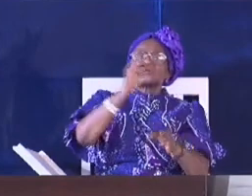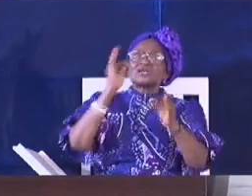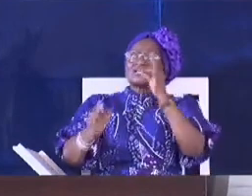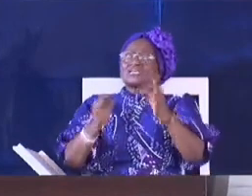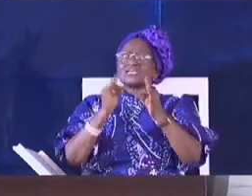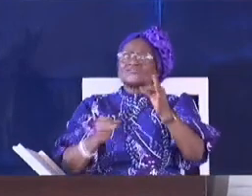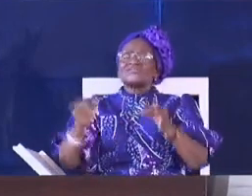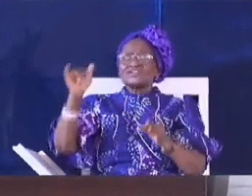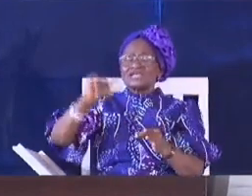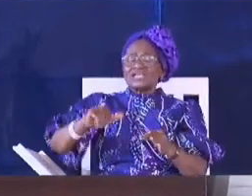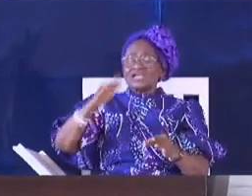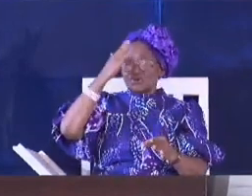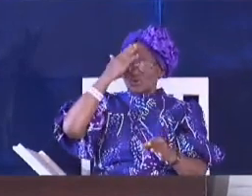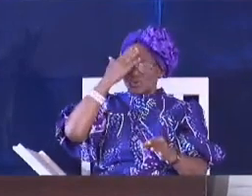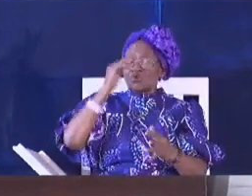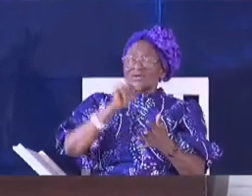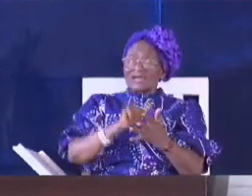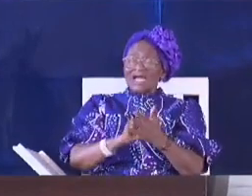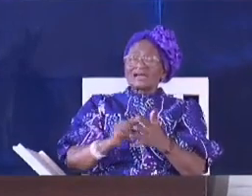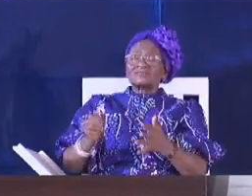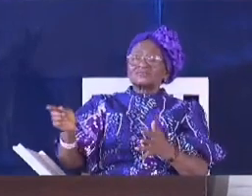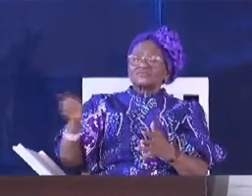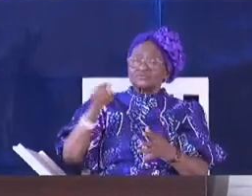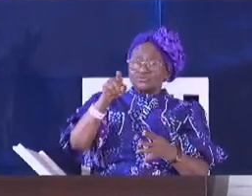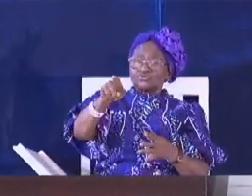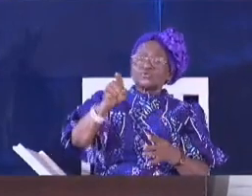of influence.